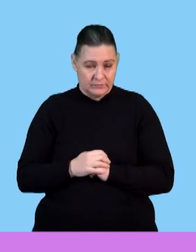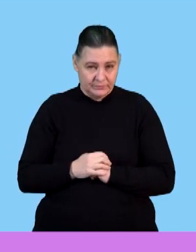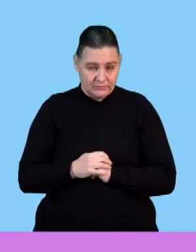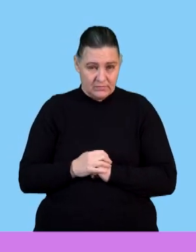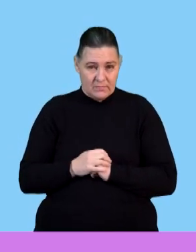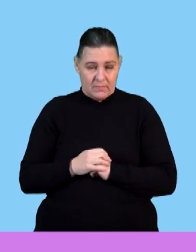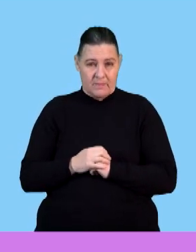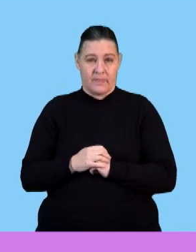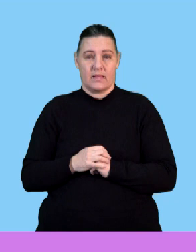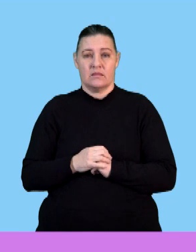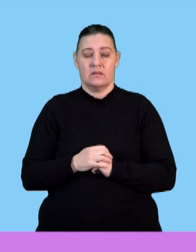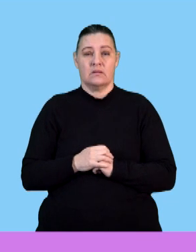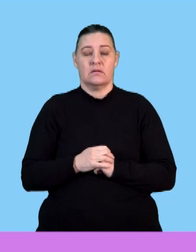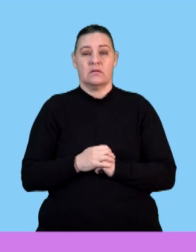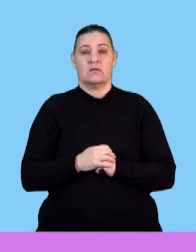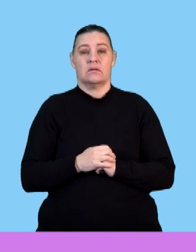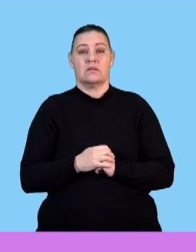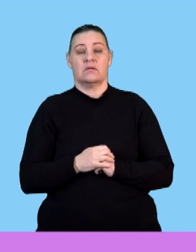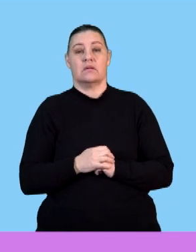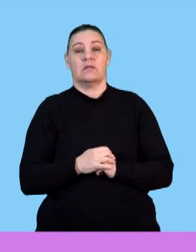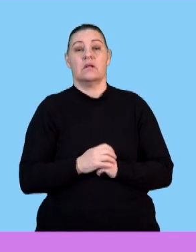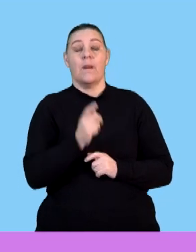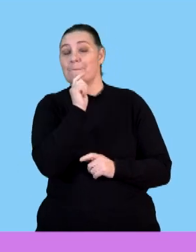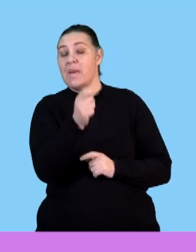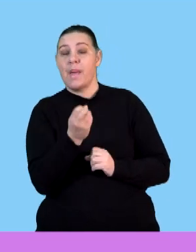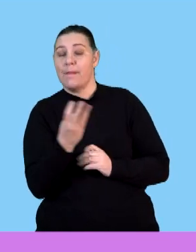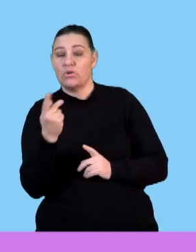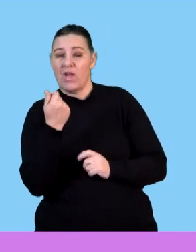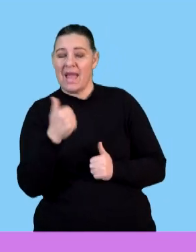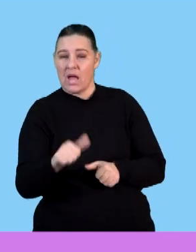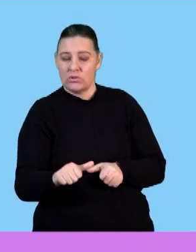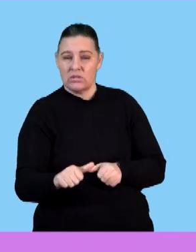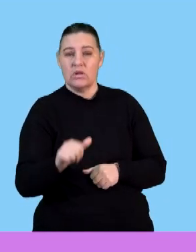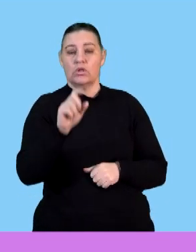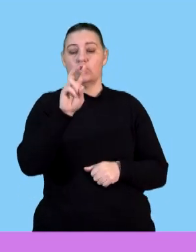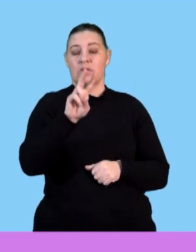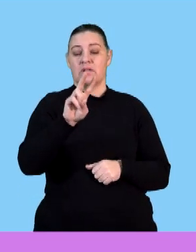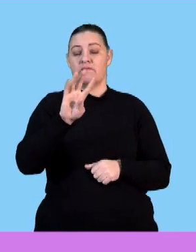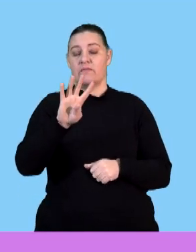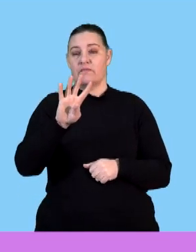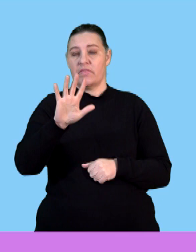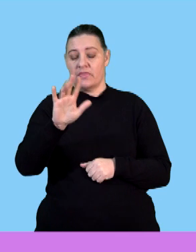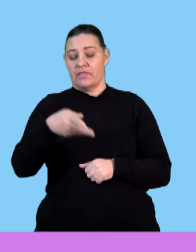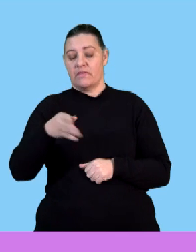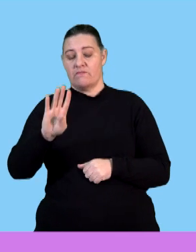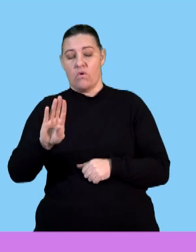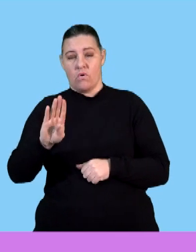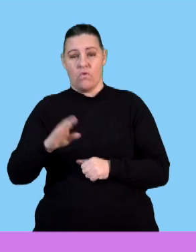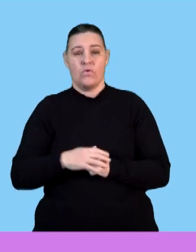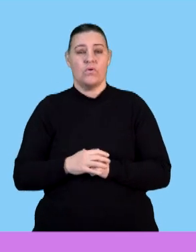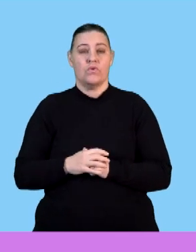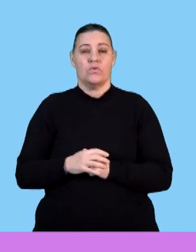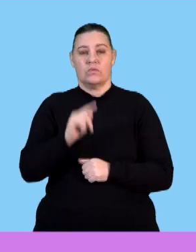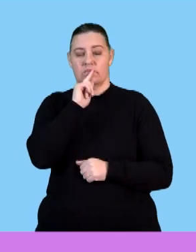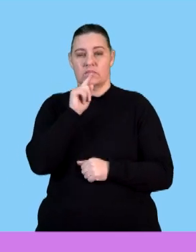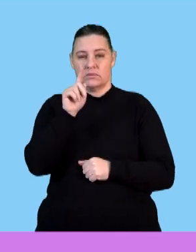1st, 06, 2022. Right, question three. How much did Bulelwa pay into account on the 25th of the 4th, 2012? Well, it